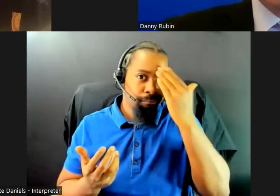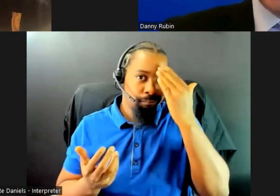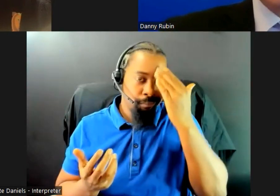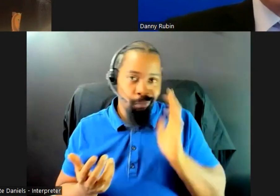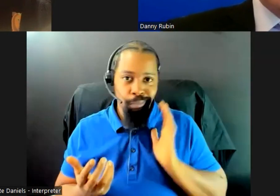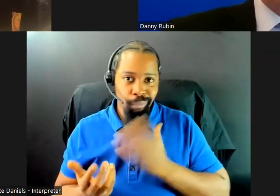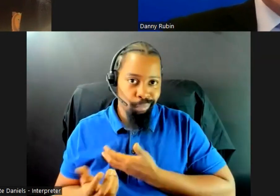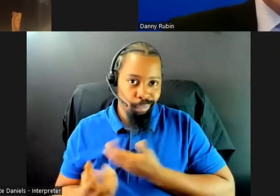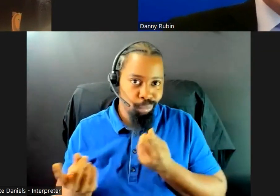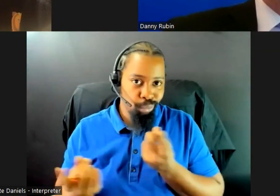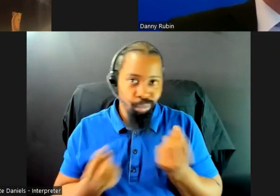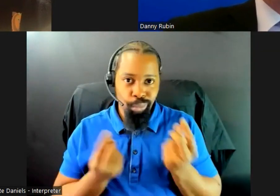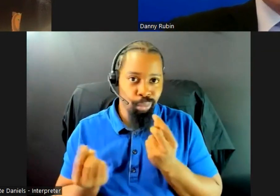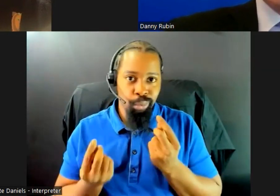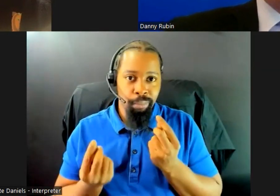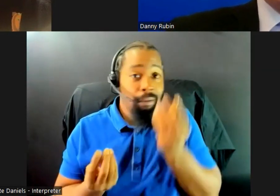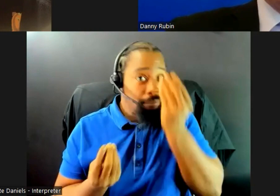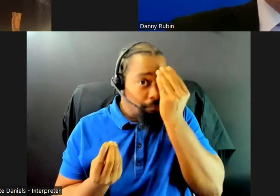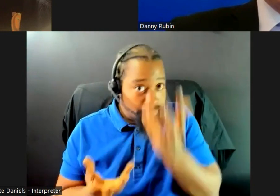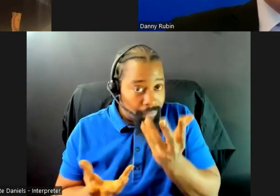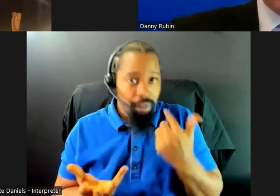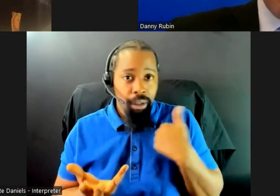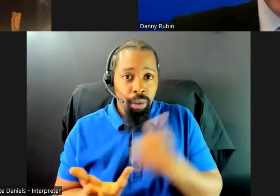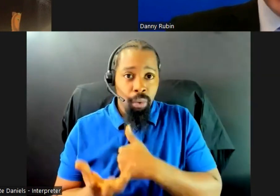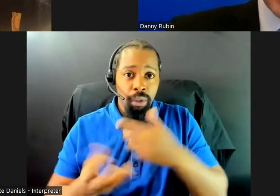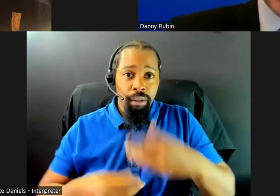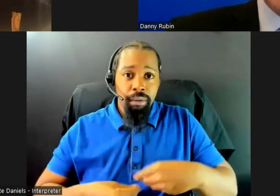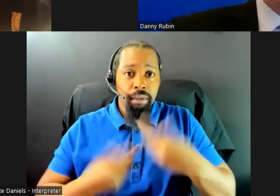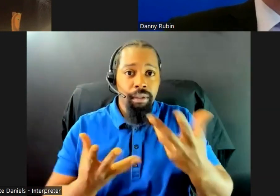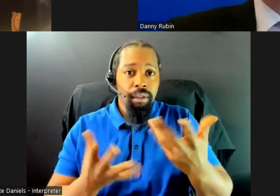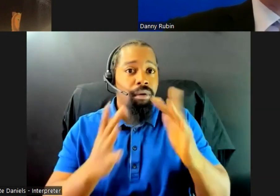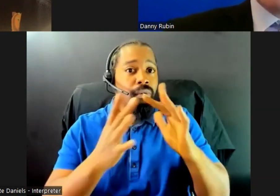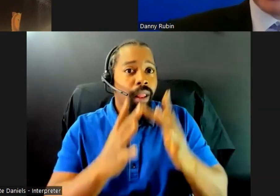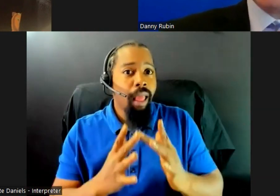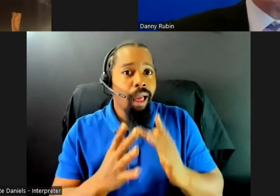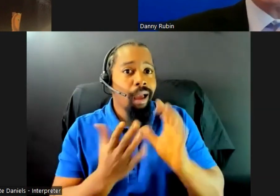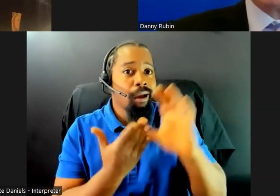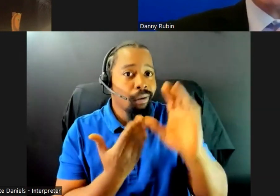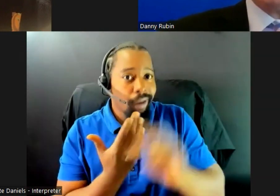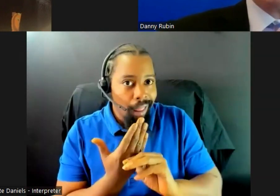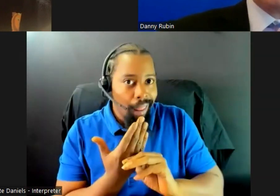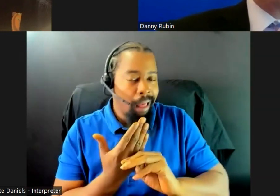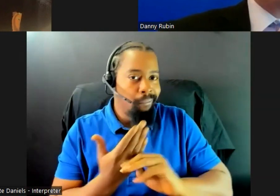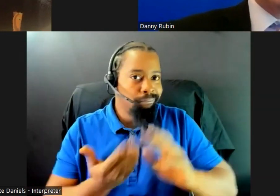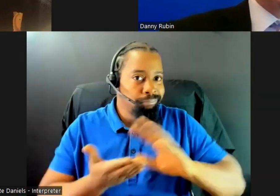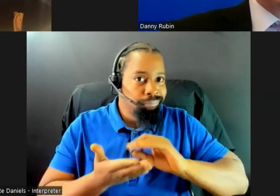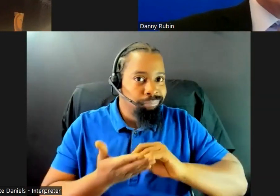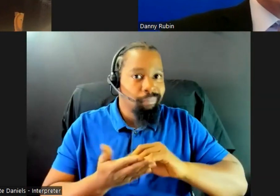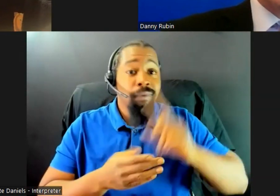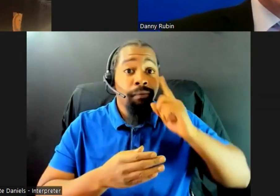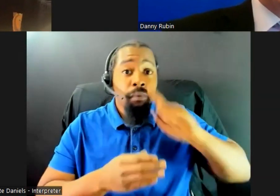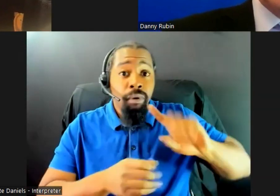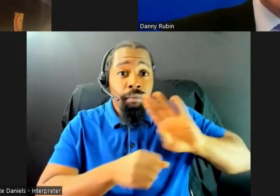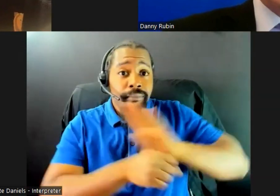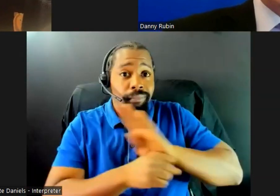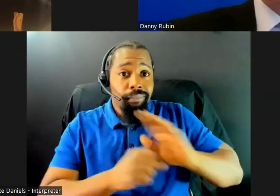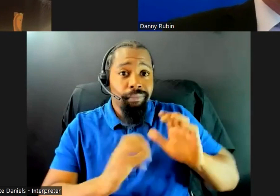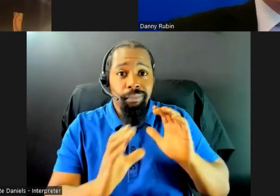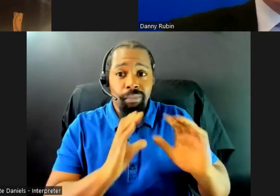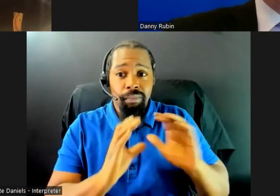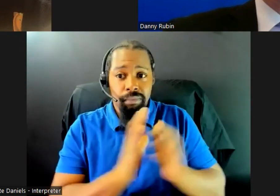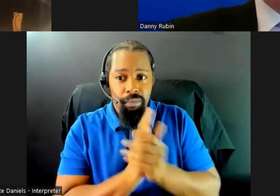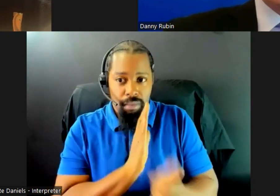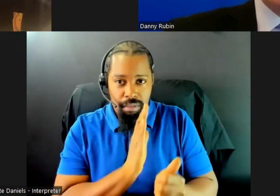we provide online curriculum for business communication skills. One of the biggest skills we